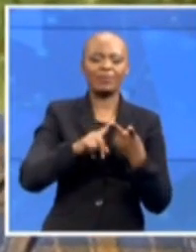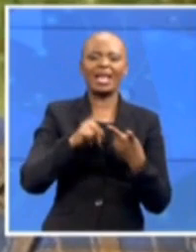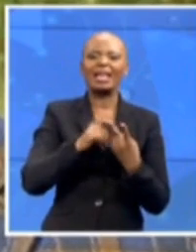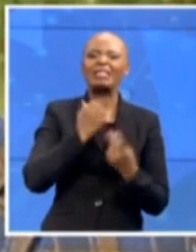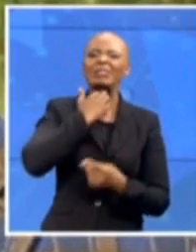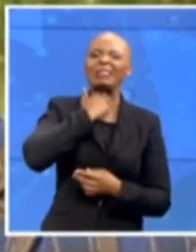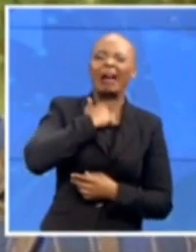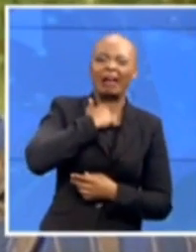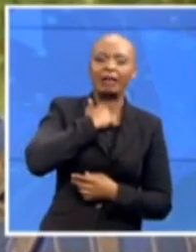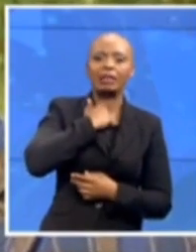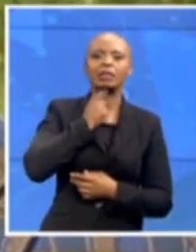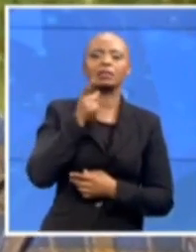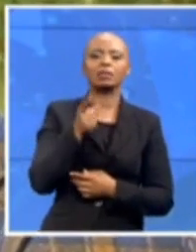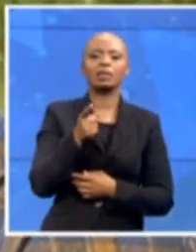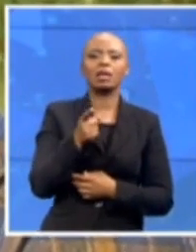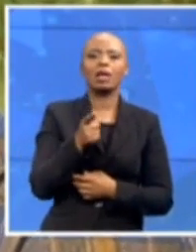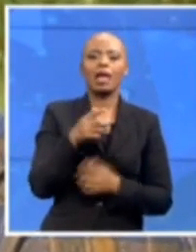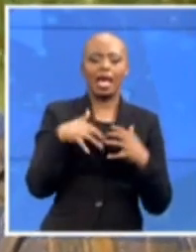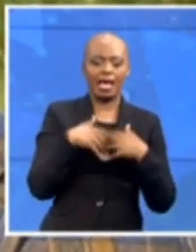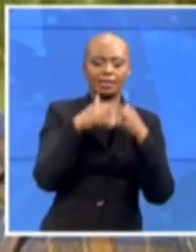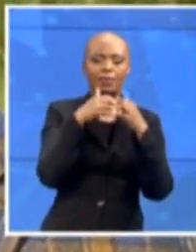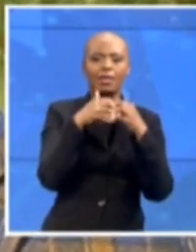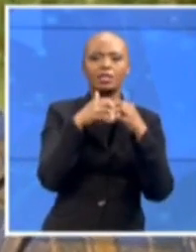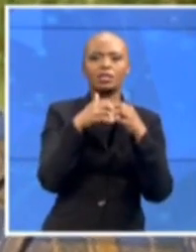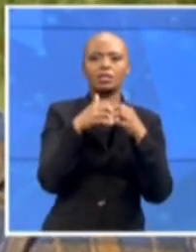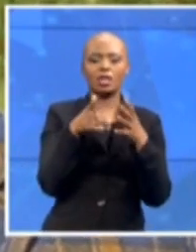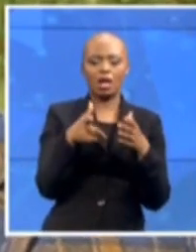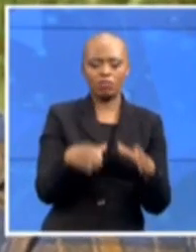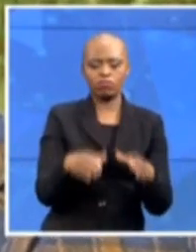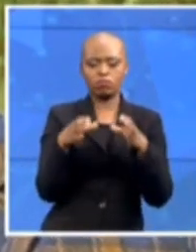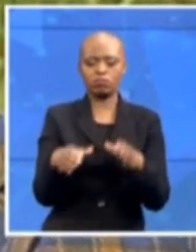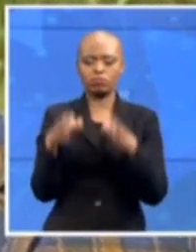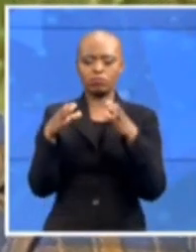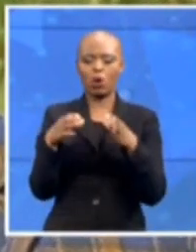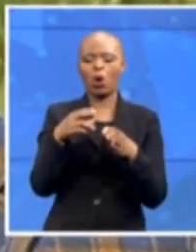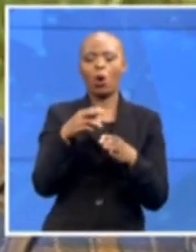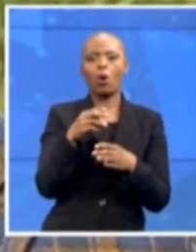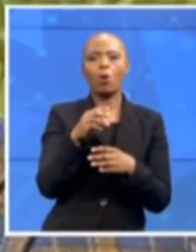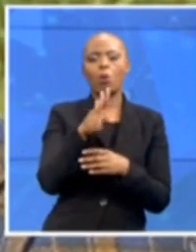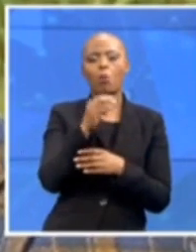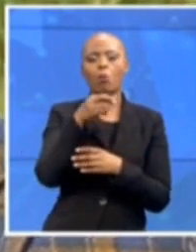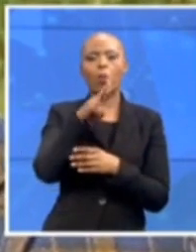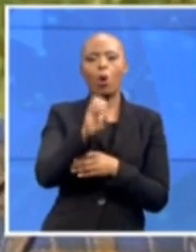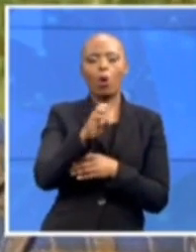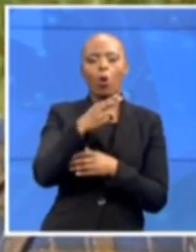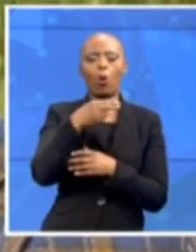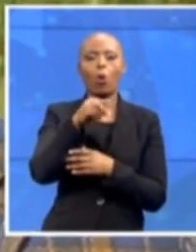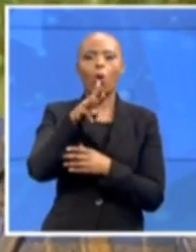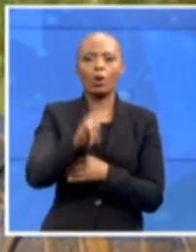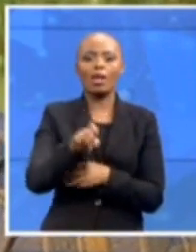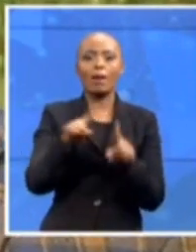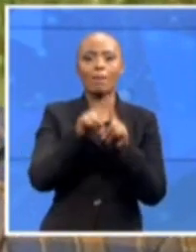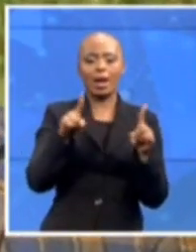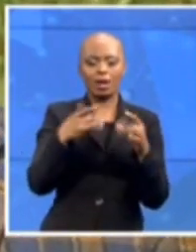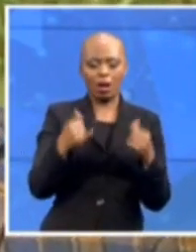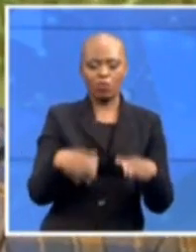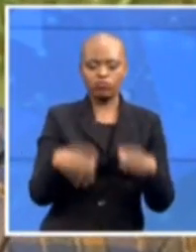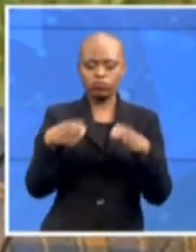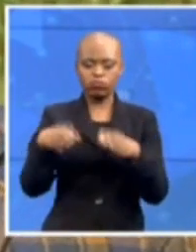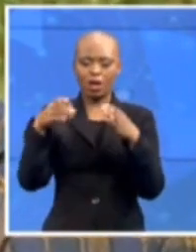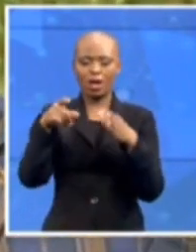so that the people can benefit. The challenge has been that the boreholes that we have, about 10 or more,